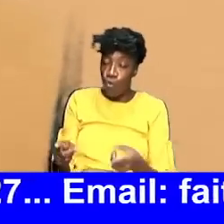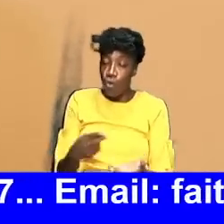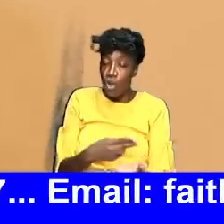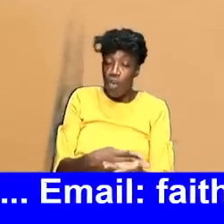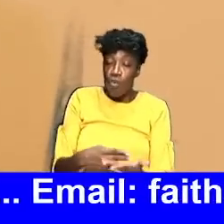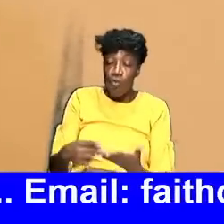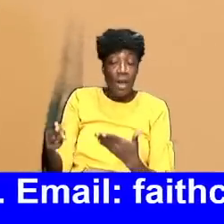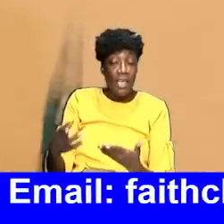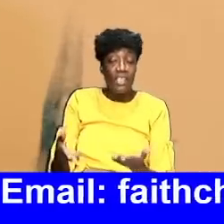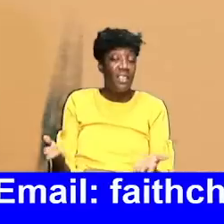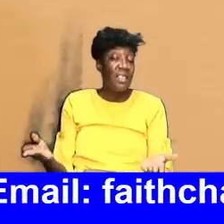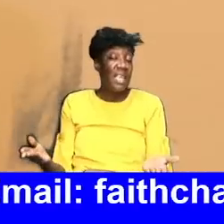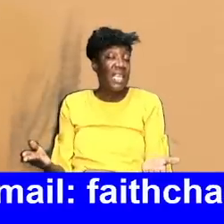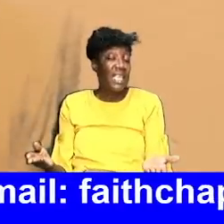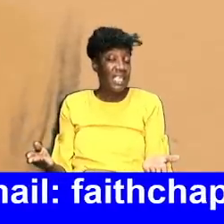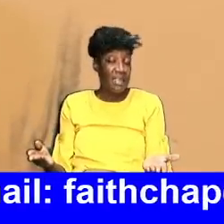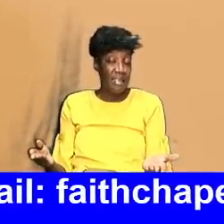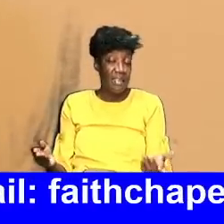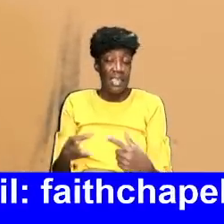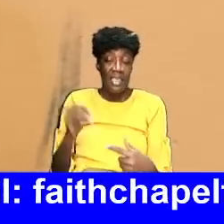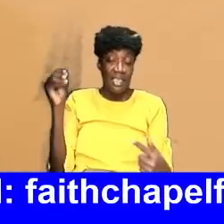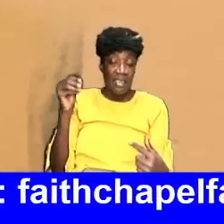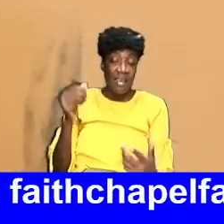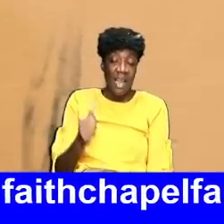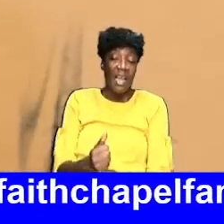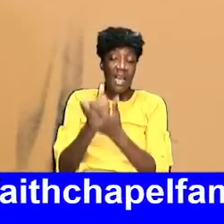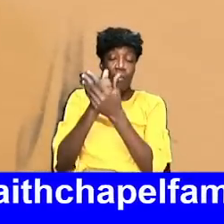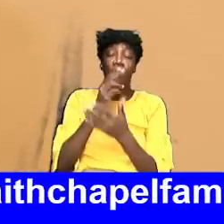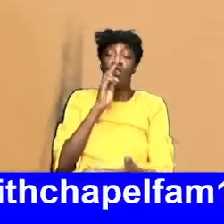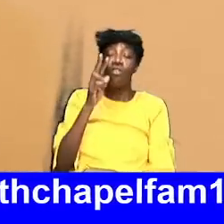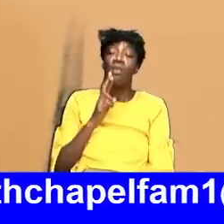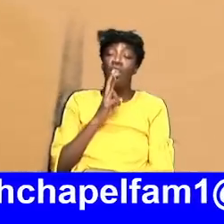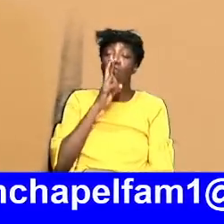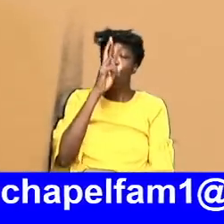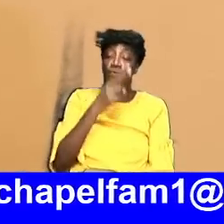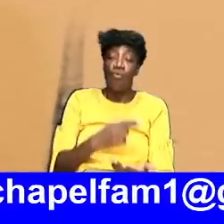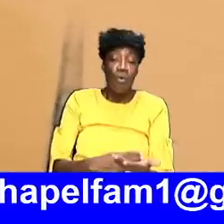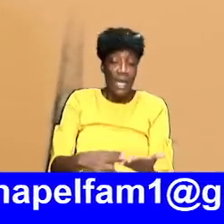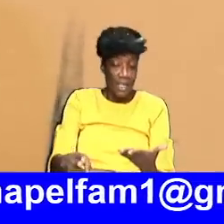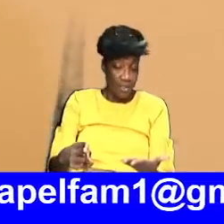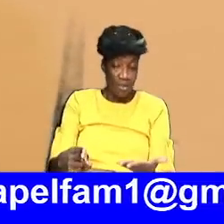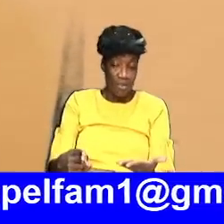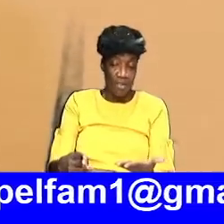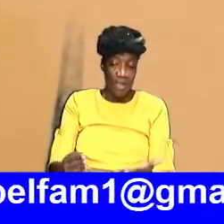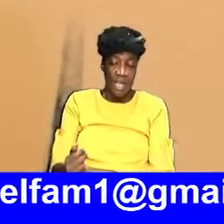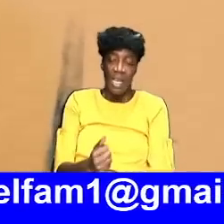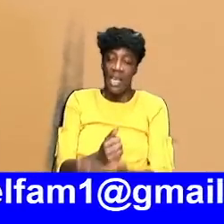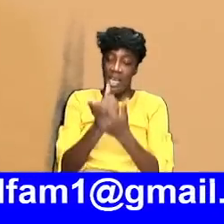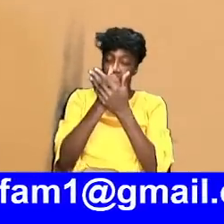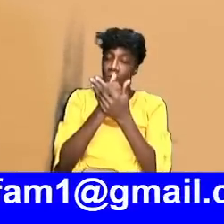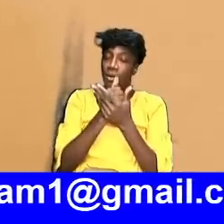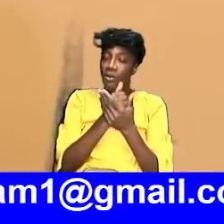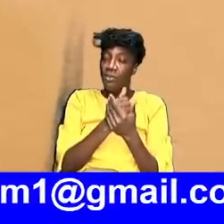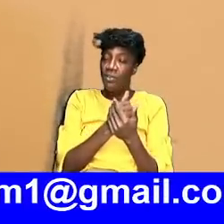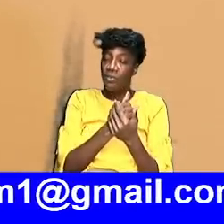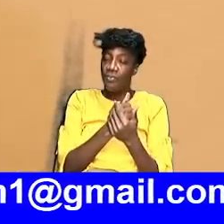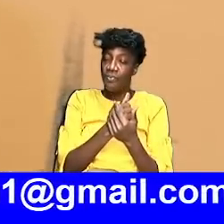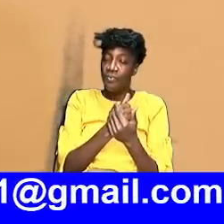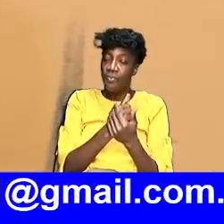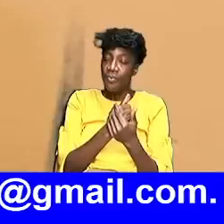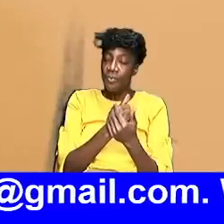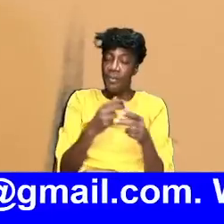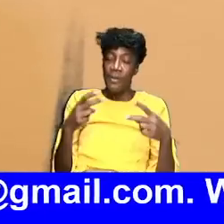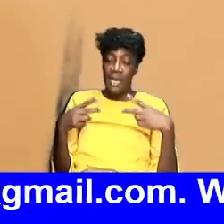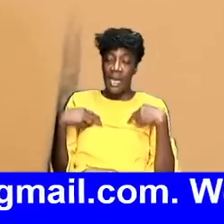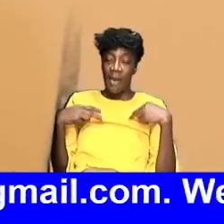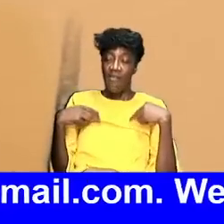can make righteous decisions. Help us, Lord Jesus, to be righteous, as your words declare. Help us, Lord Jesus, hallelujah, to Jesus, to